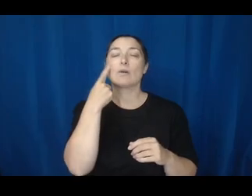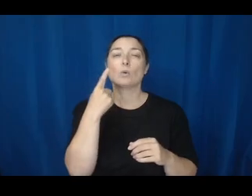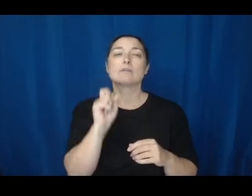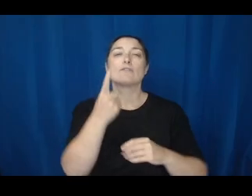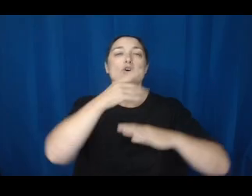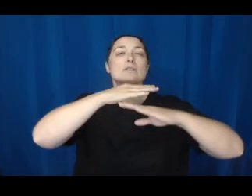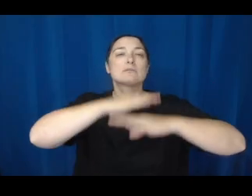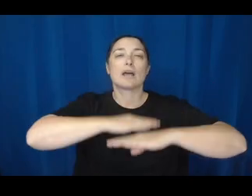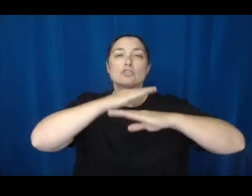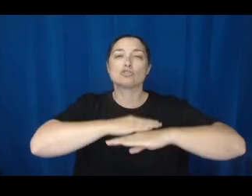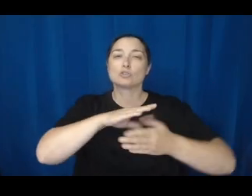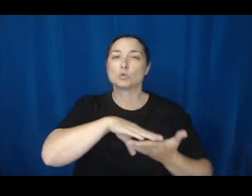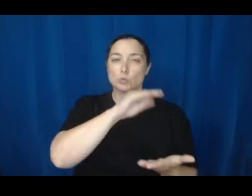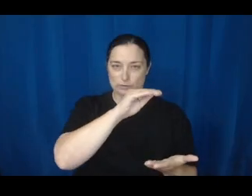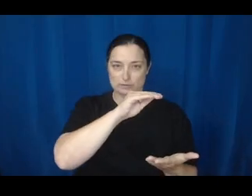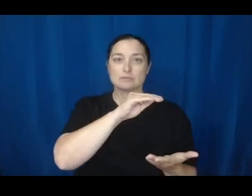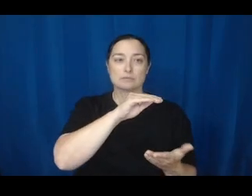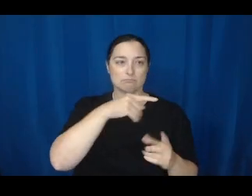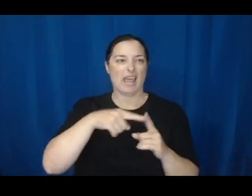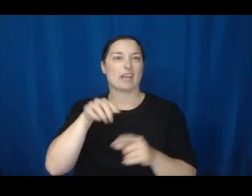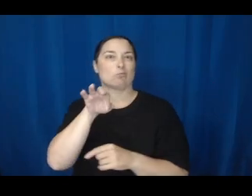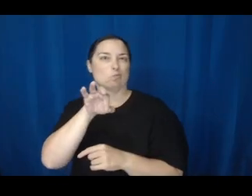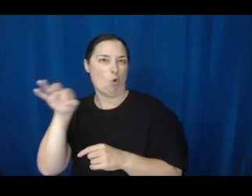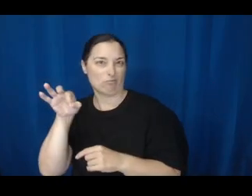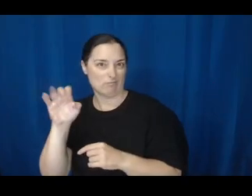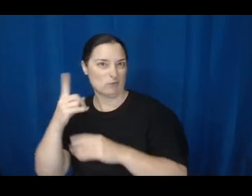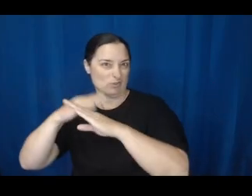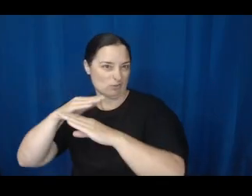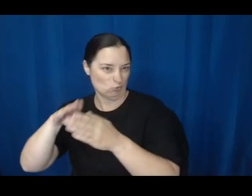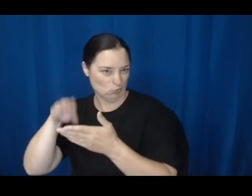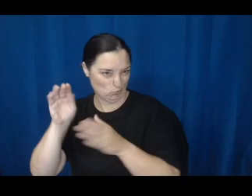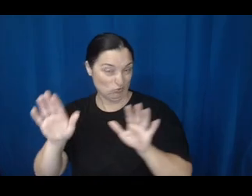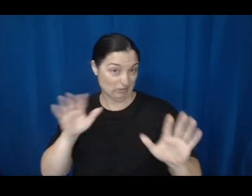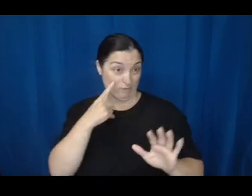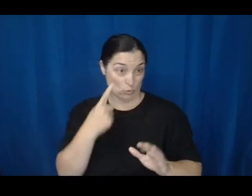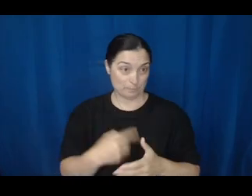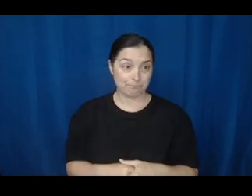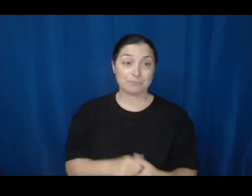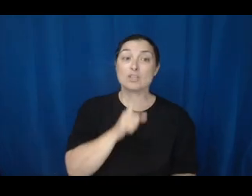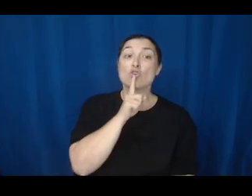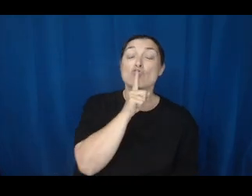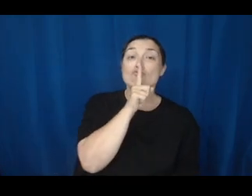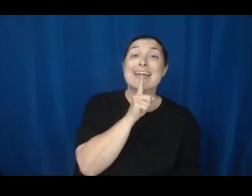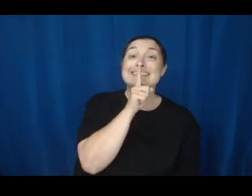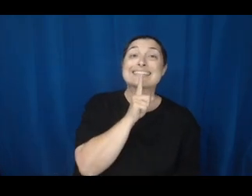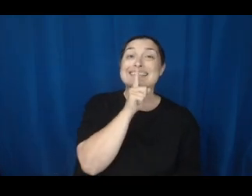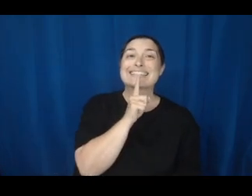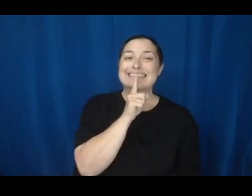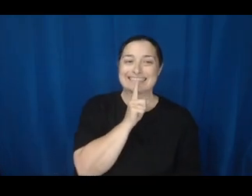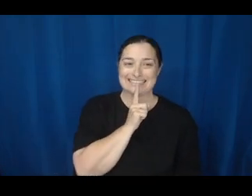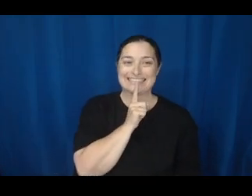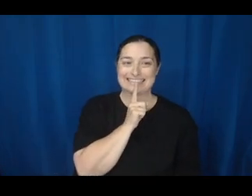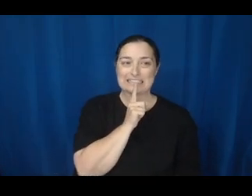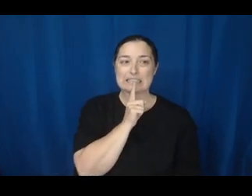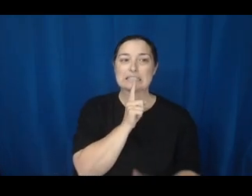and non-Indigenous students' performance. The red bar here shows you the proportion of those students